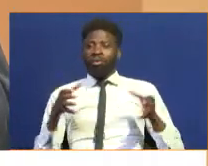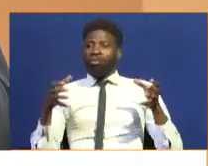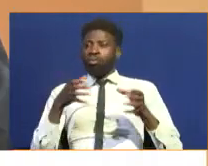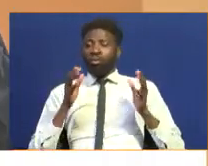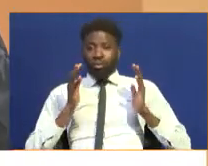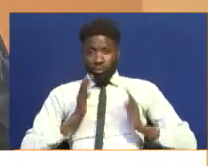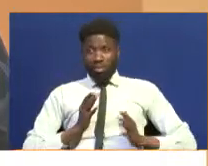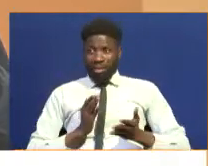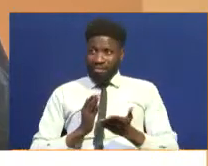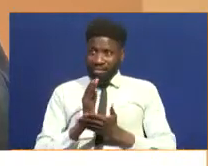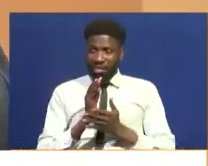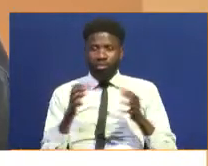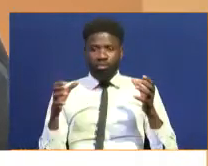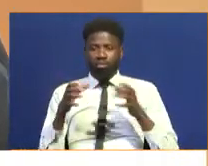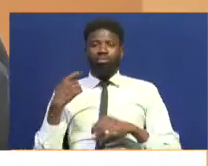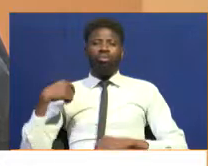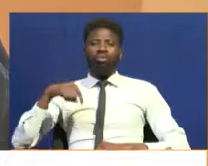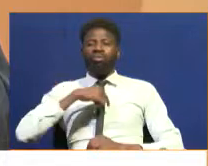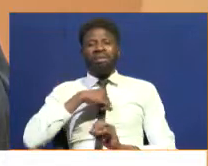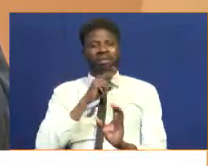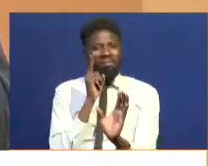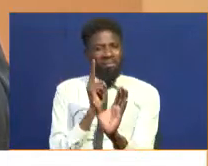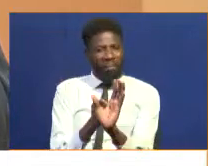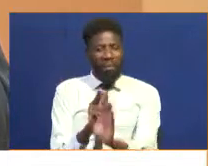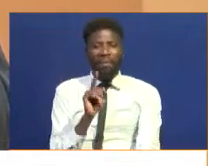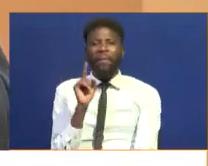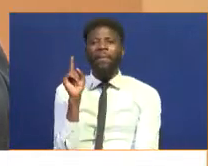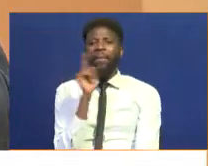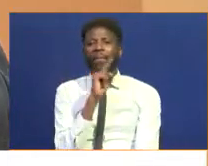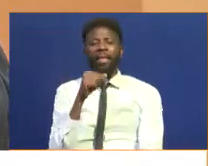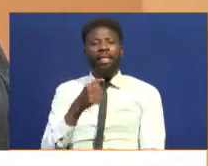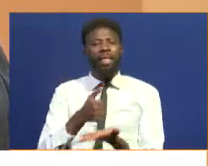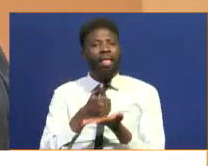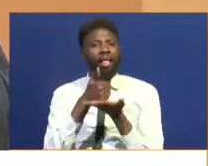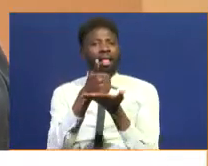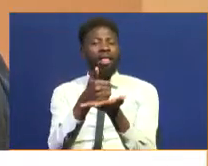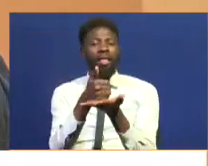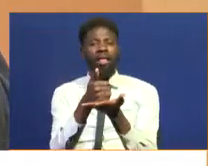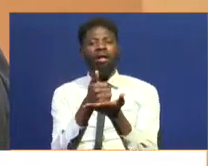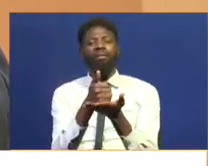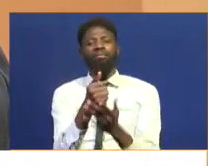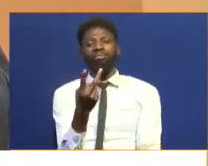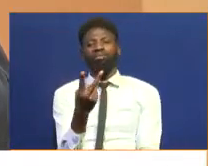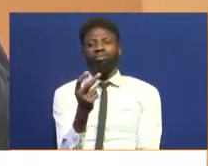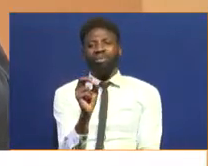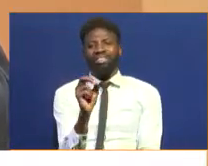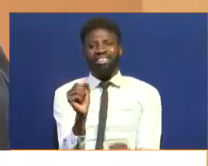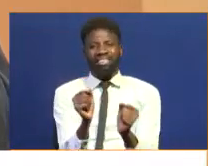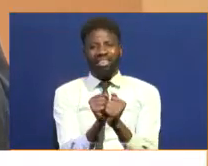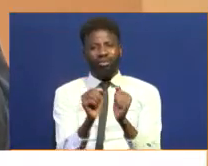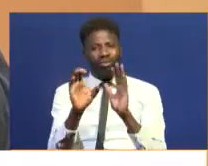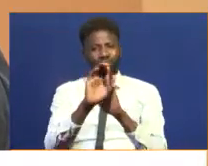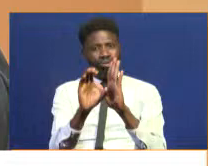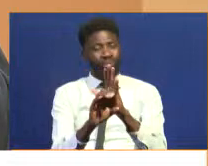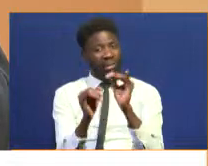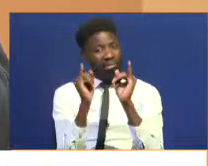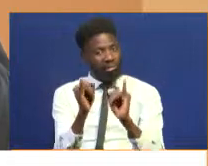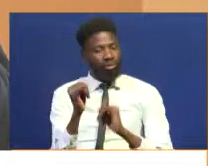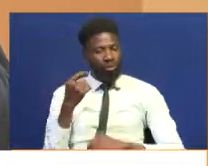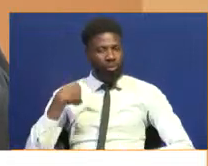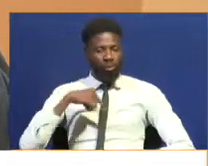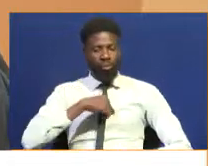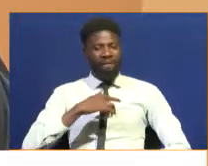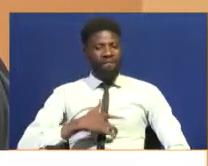in the birthing of the new 2010 constitution, mm-hmm. we have confidence of our institutions,